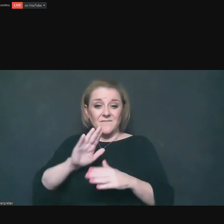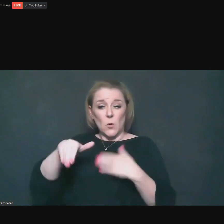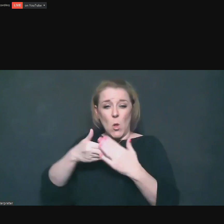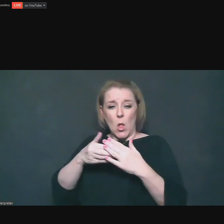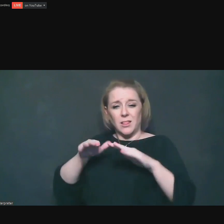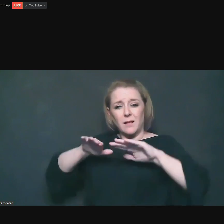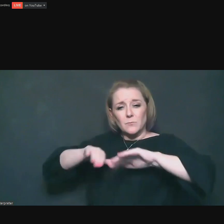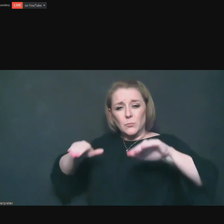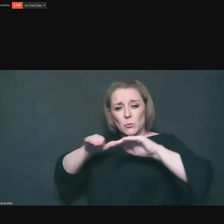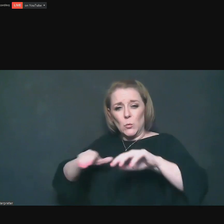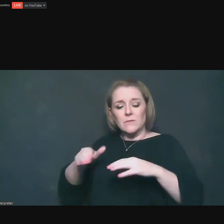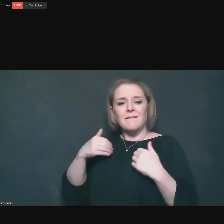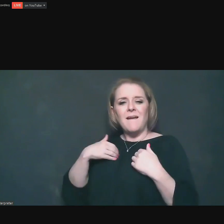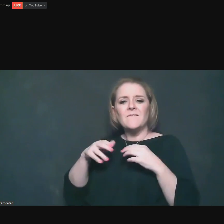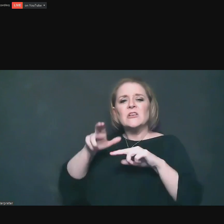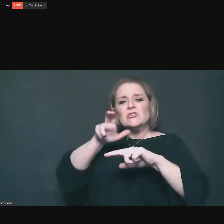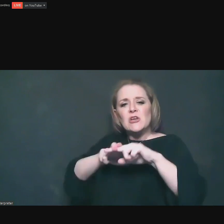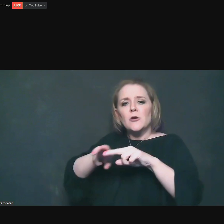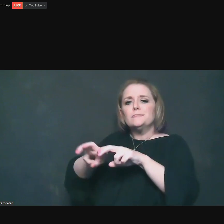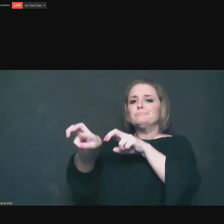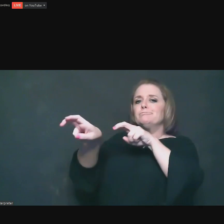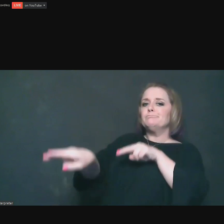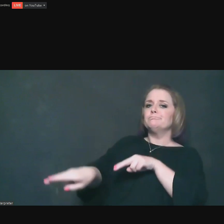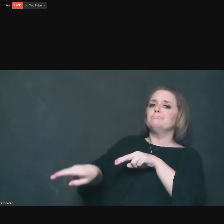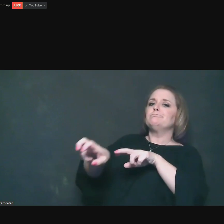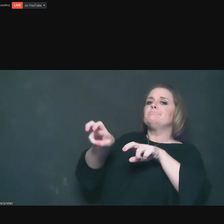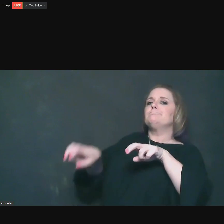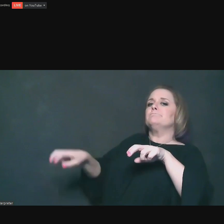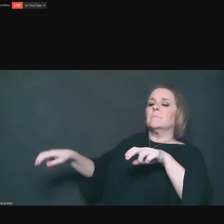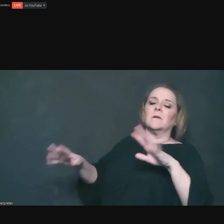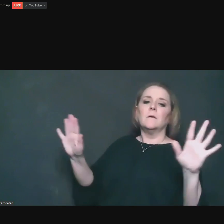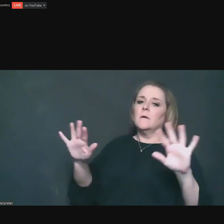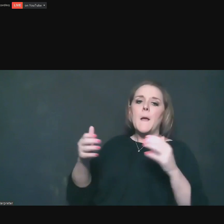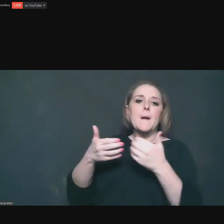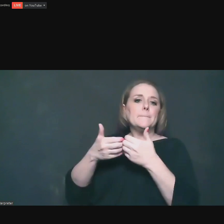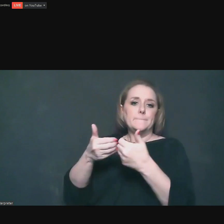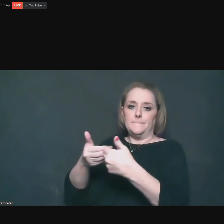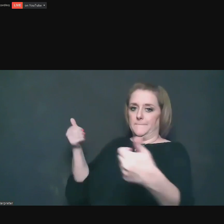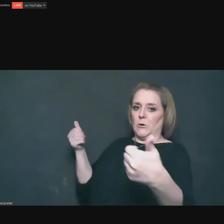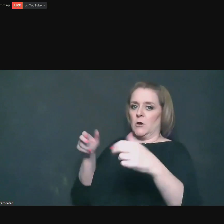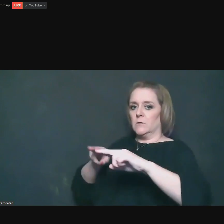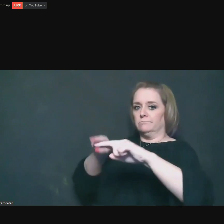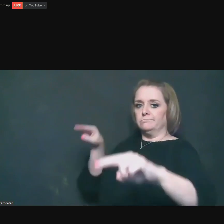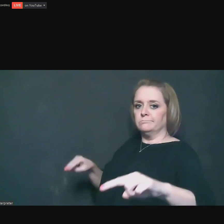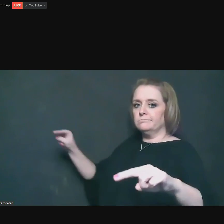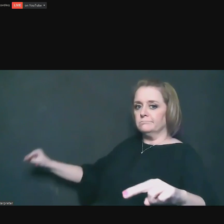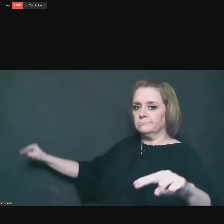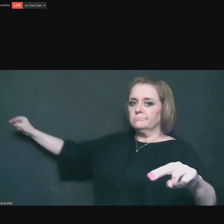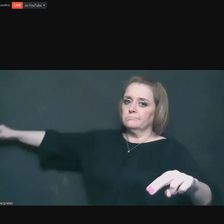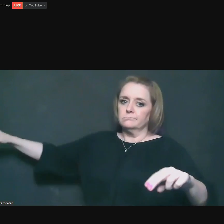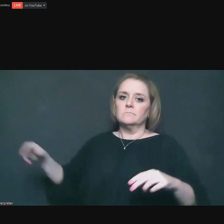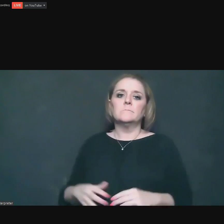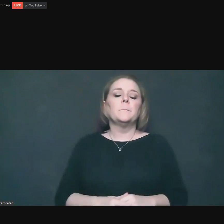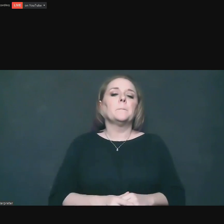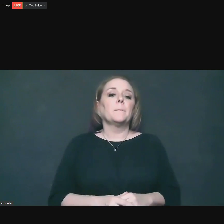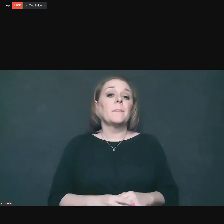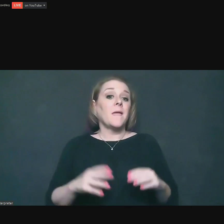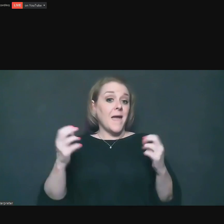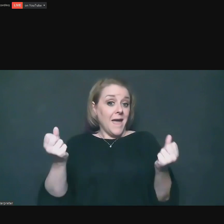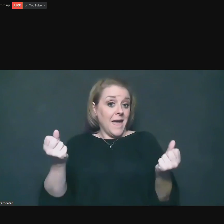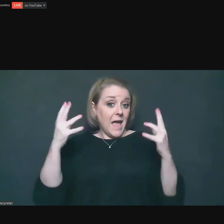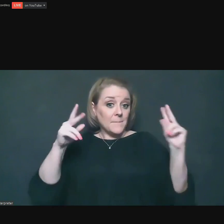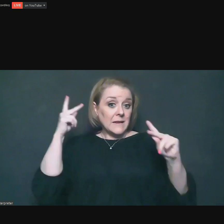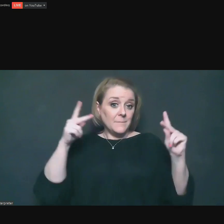be reconfigured to encourage social distancing and limit groups that come into the size of the